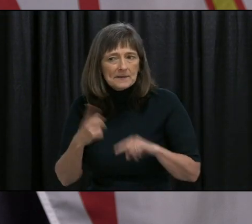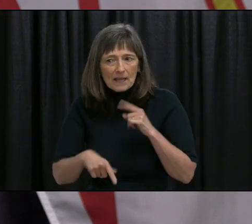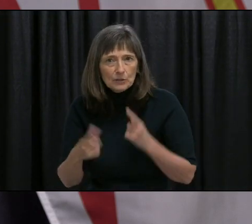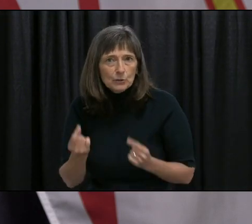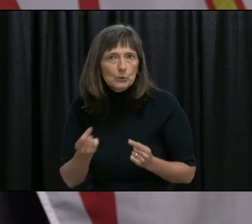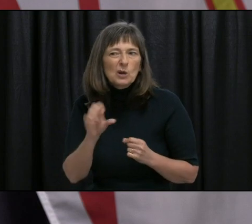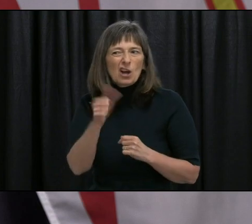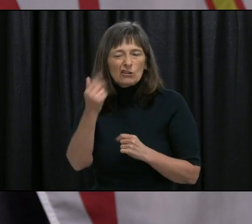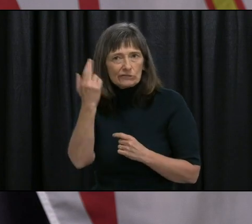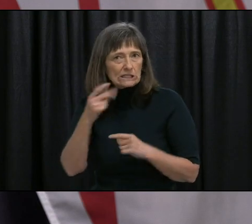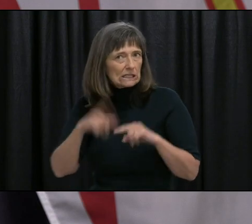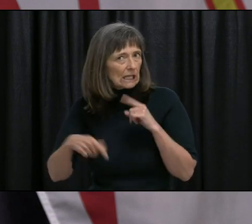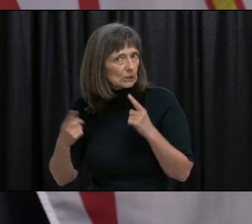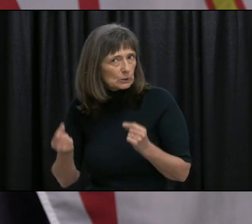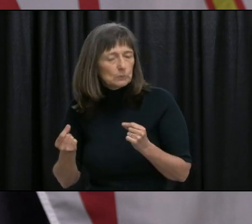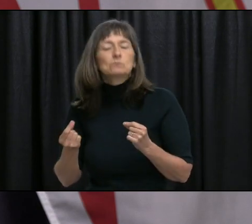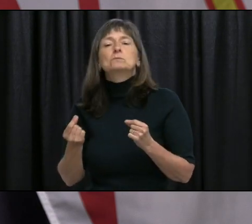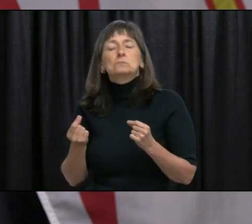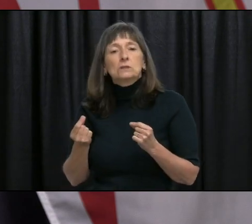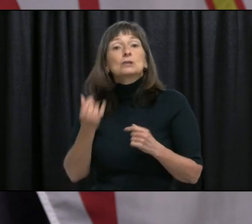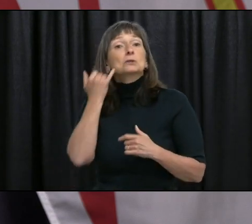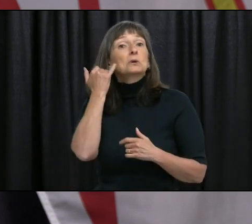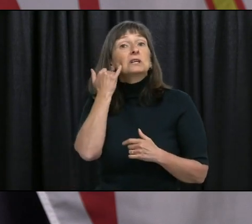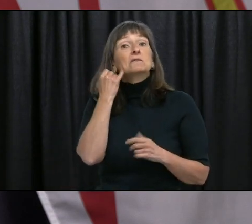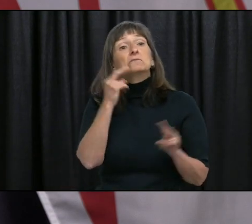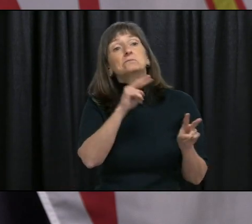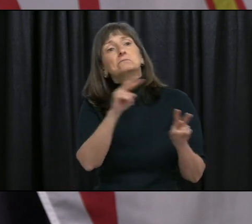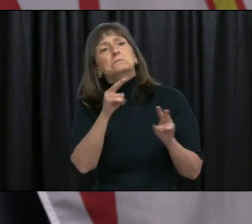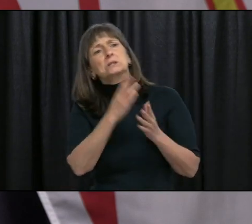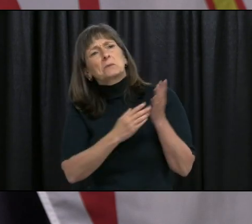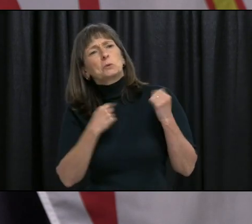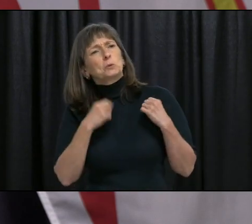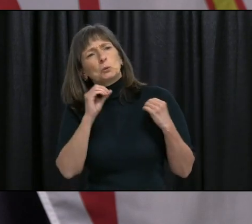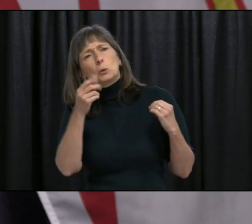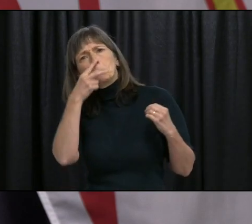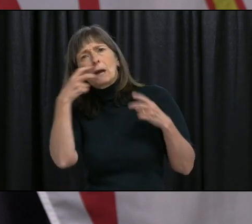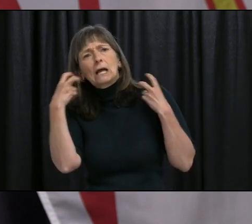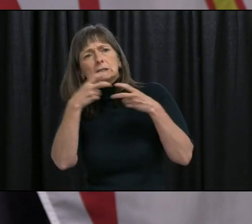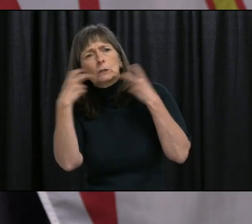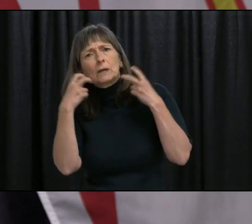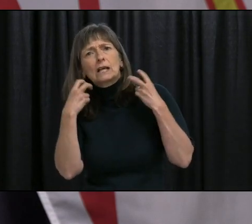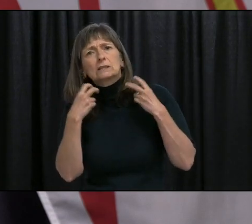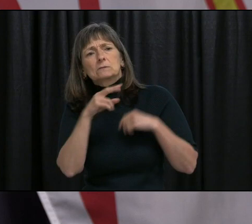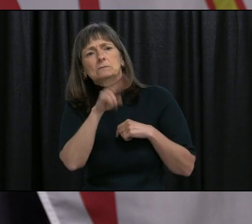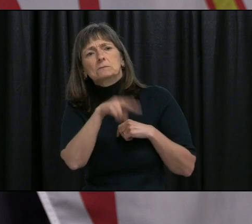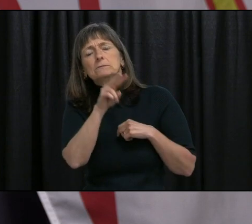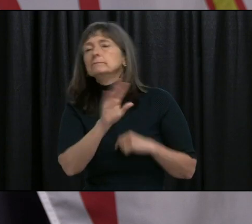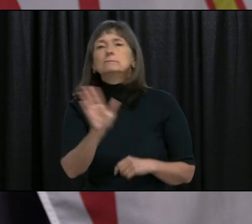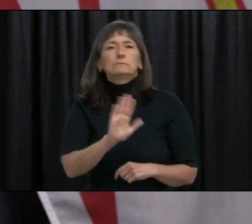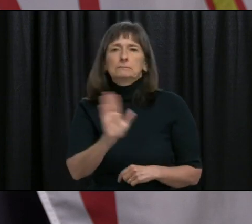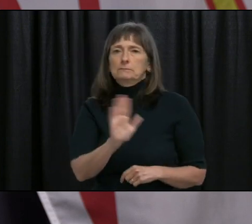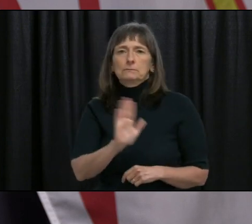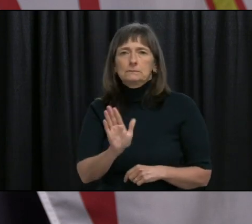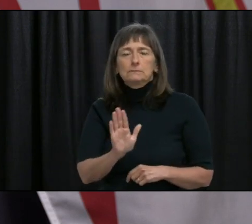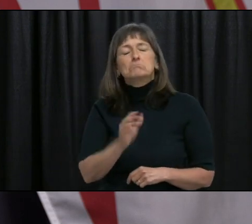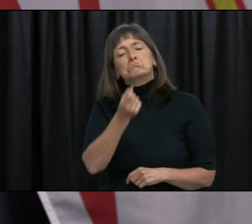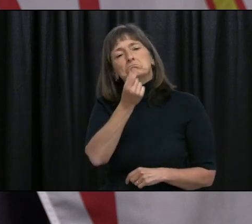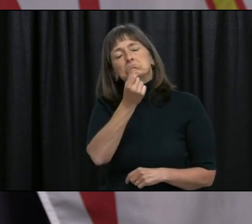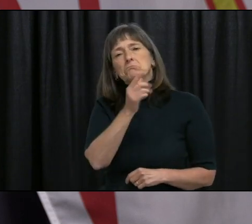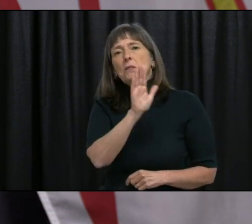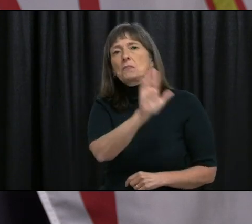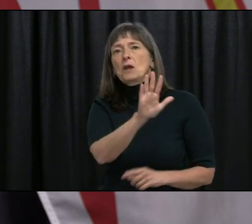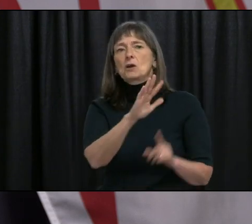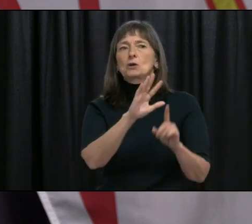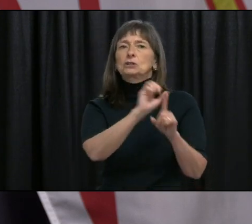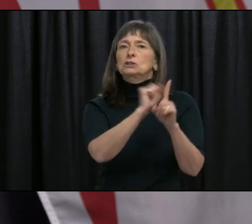see people without masks in public spaces, let's refrain from judgment and instead show compassion and understanding, as it is impossible to